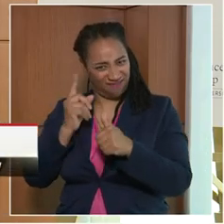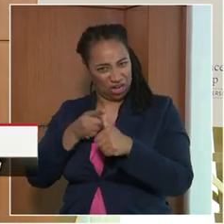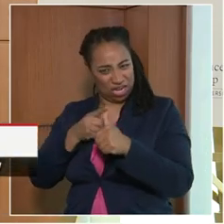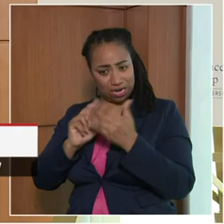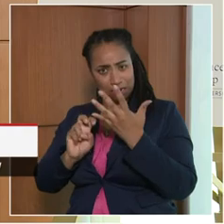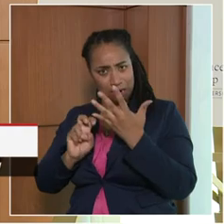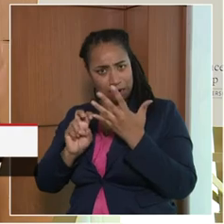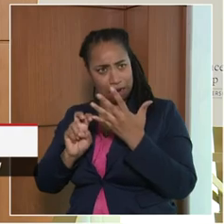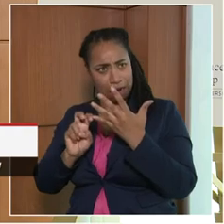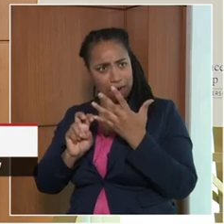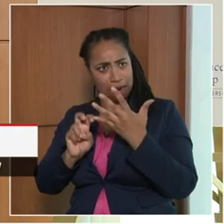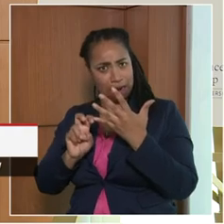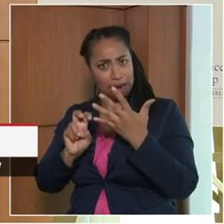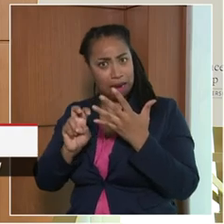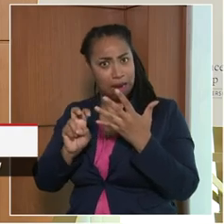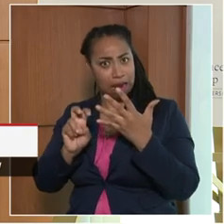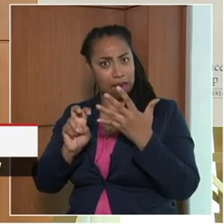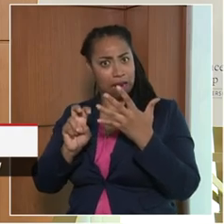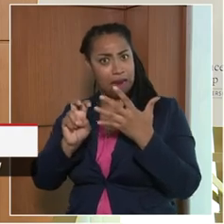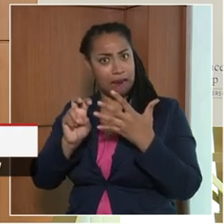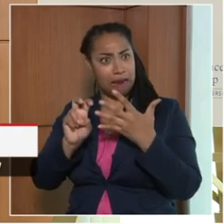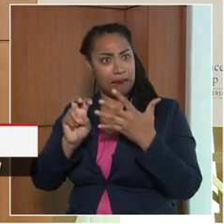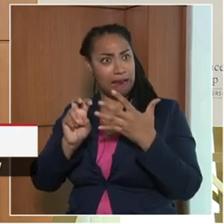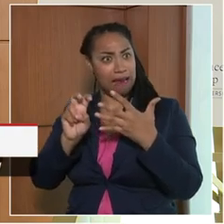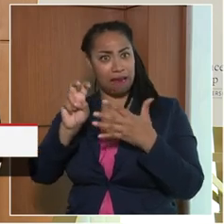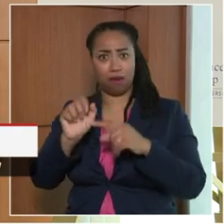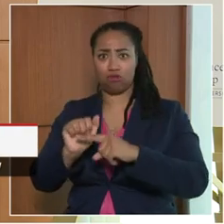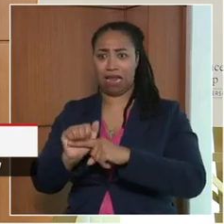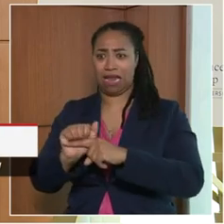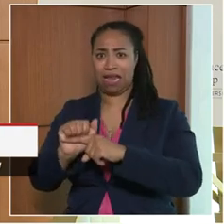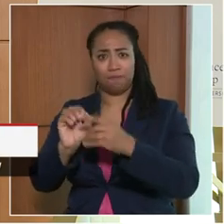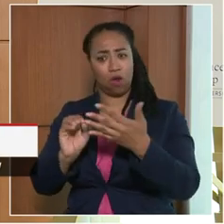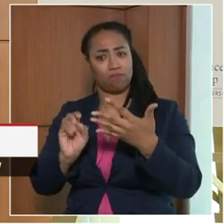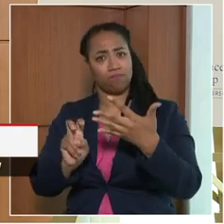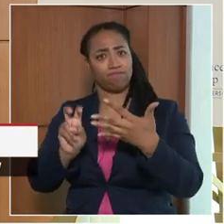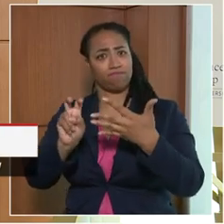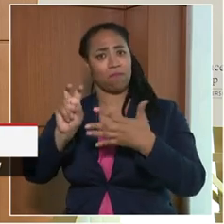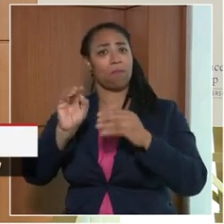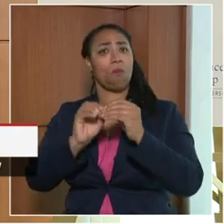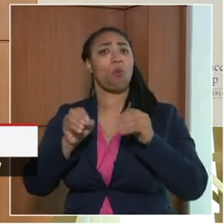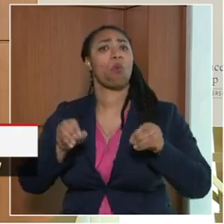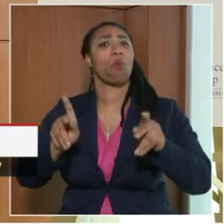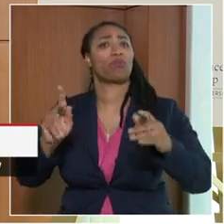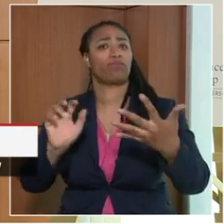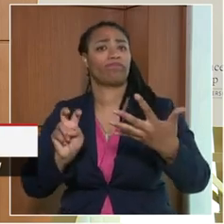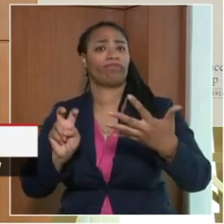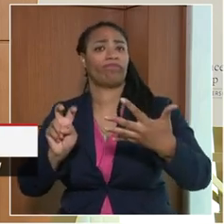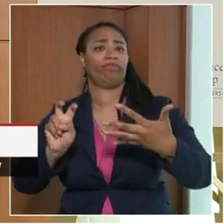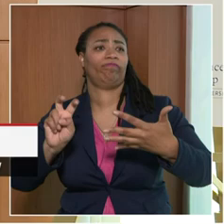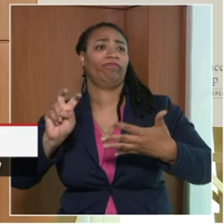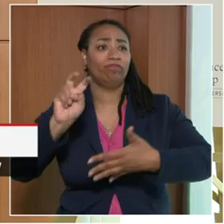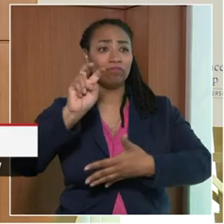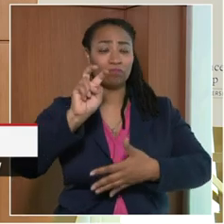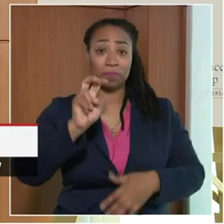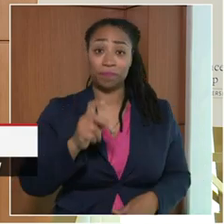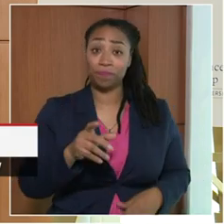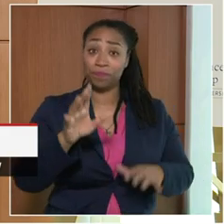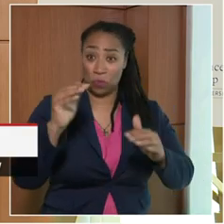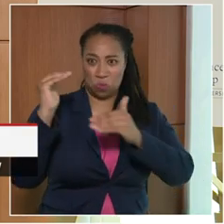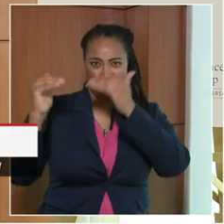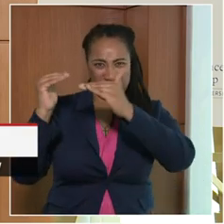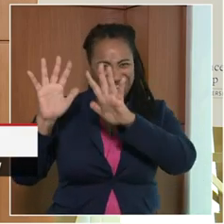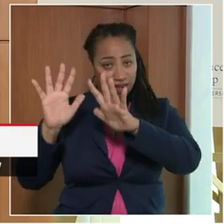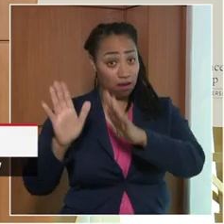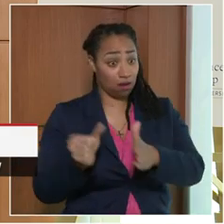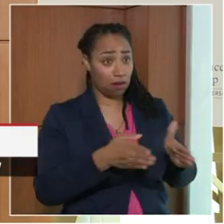kid development space, we have this kind of problem. And the problem is that people who get really good at